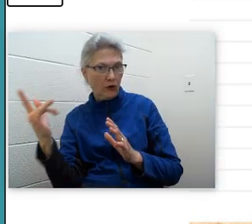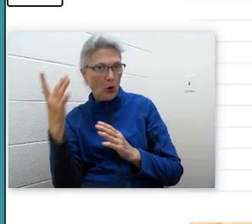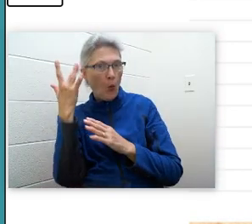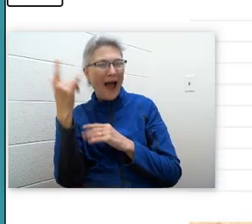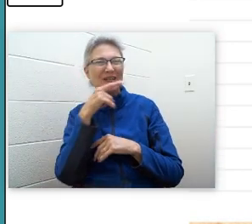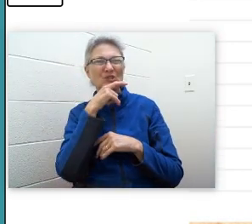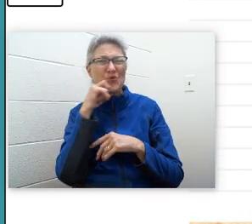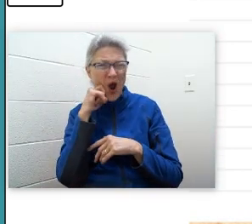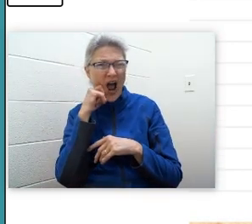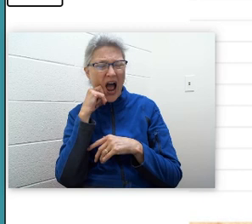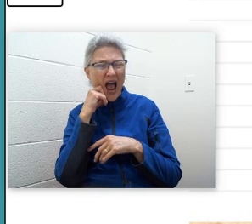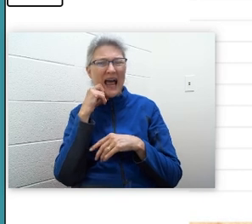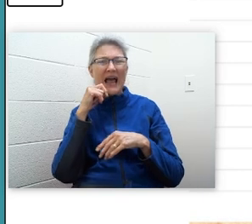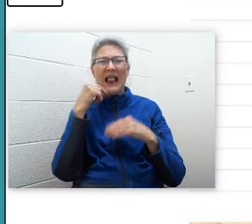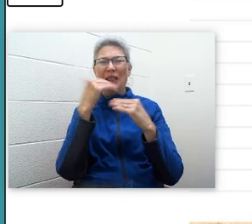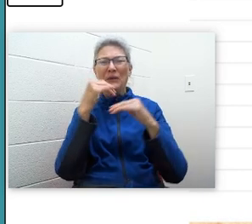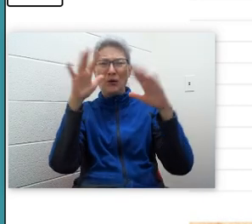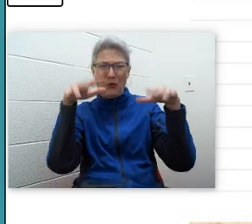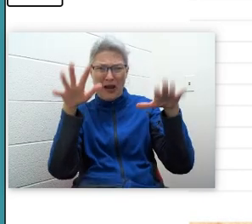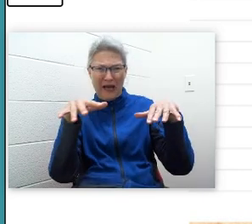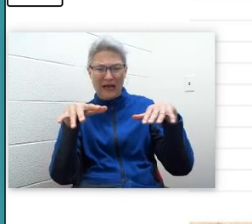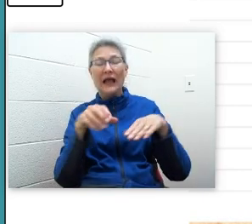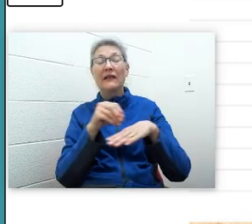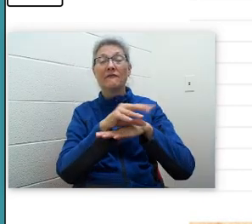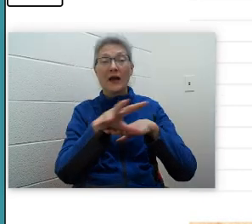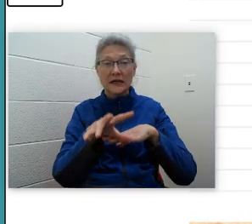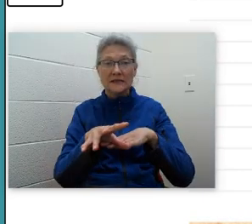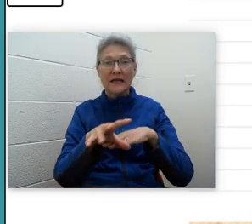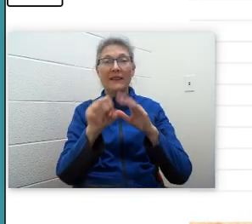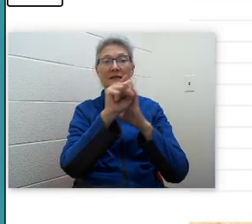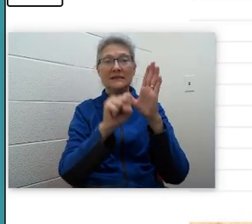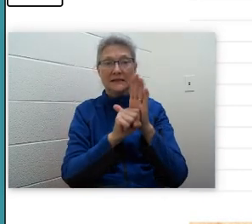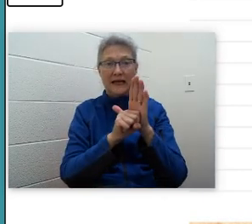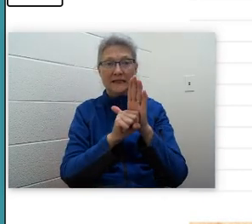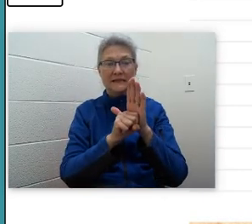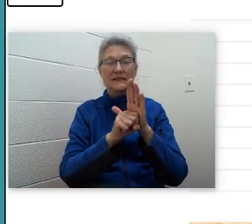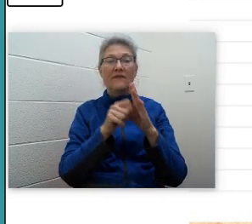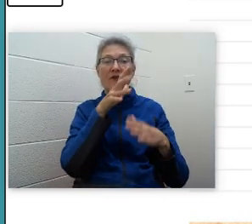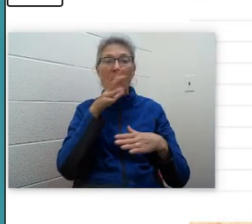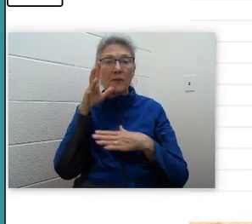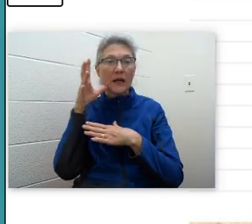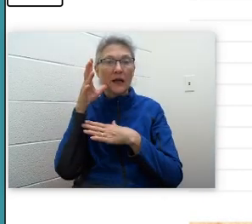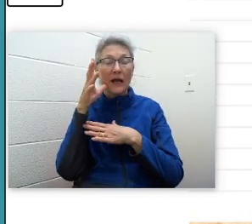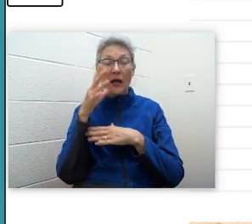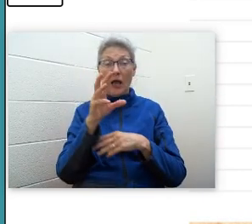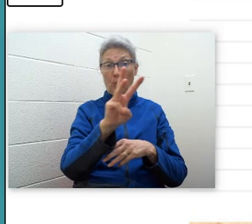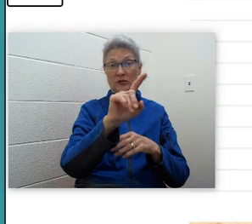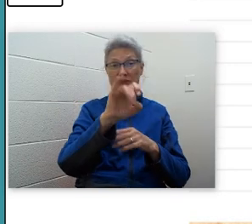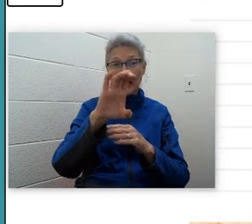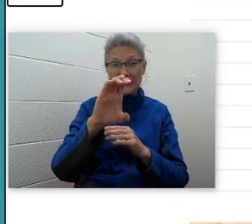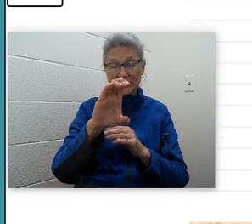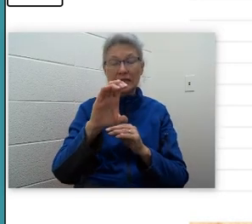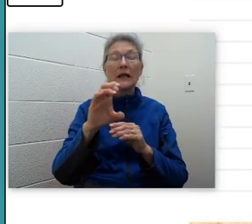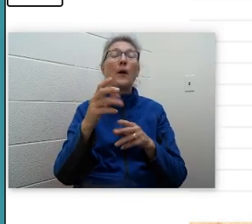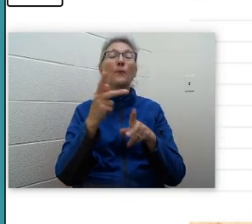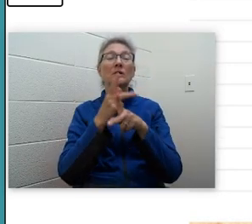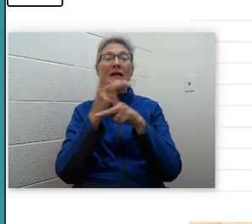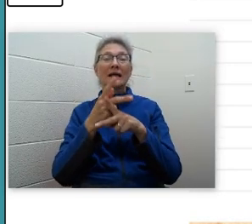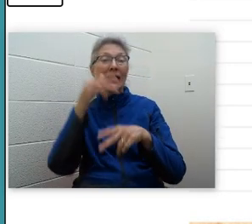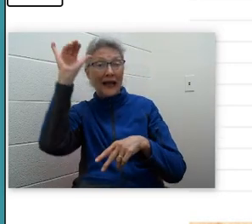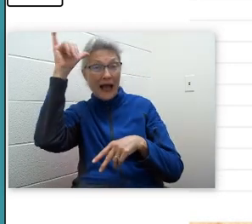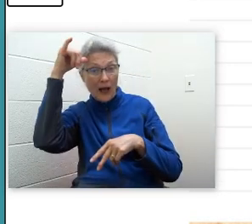and its effects on the state's agriculture. In Wisconsin, protecting livestock is a major concern because dairy farming is